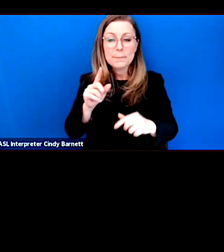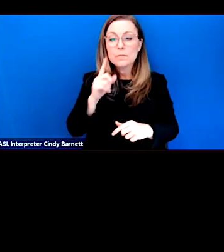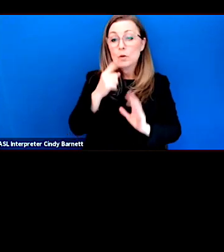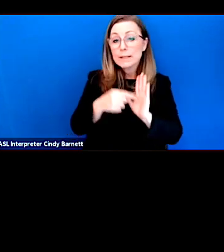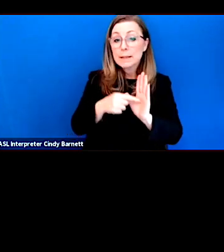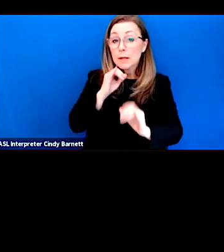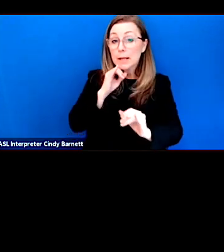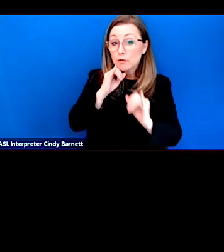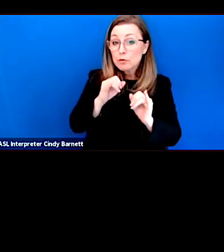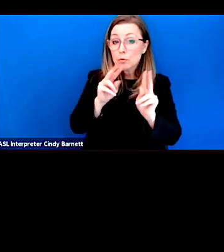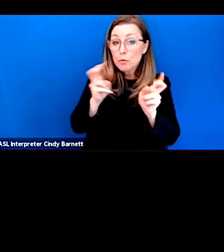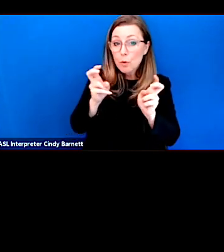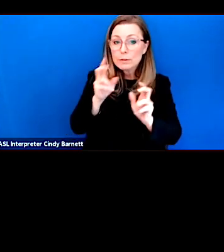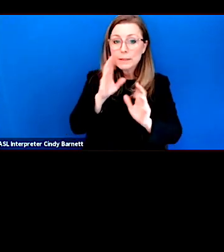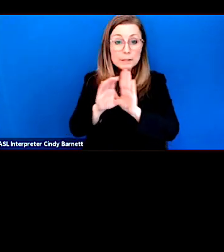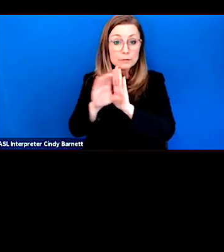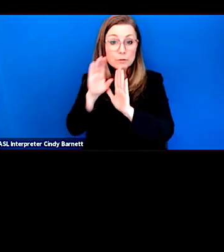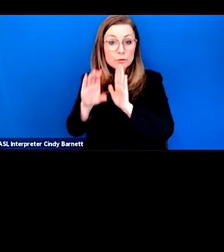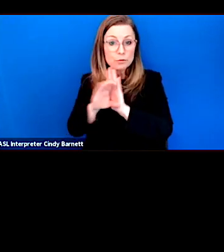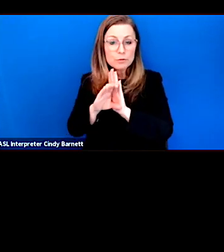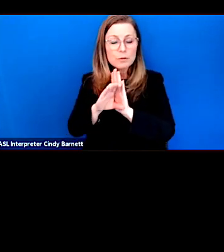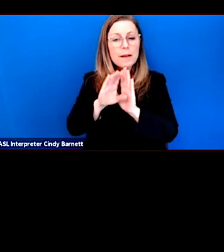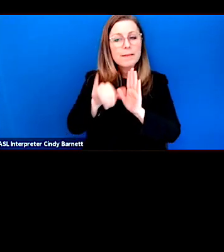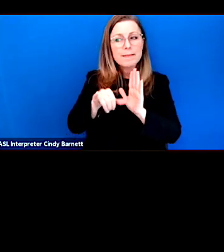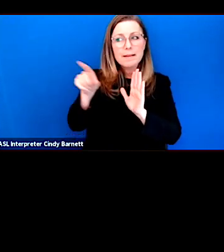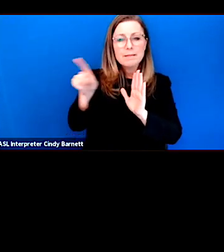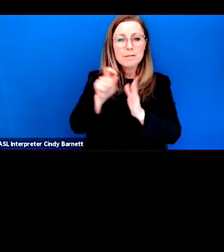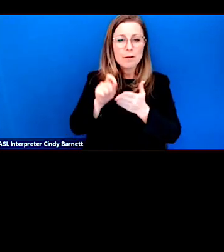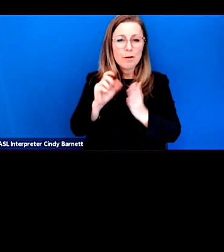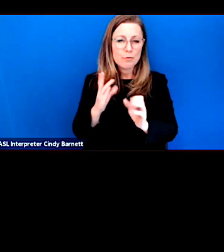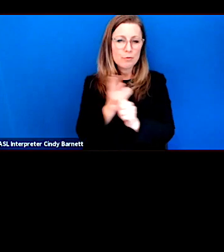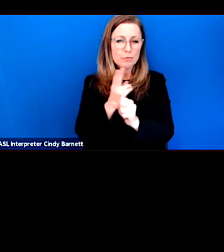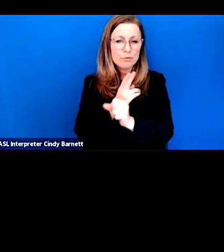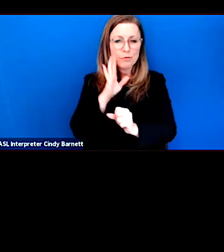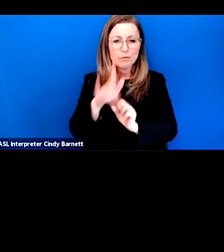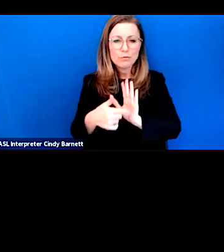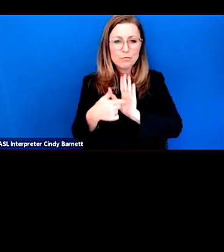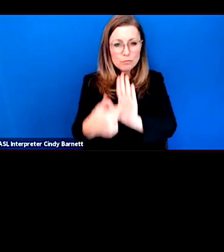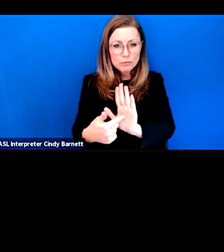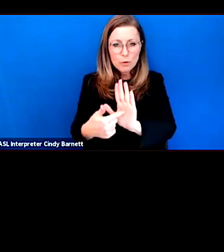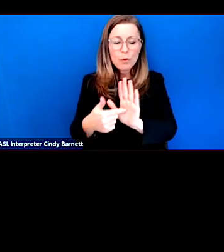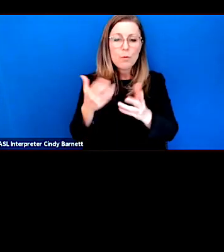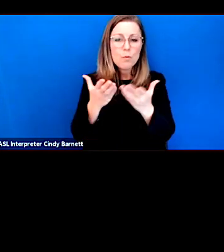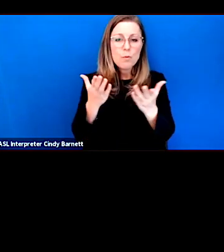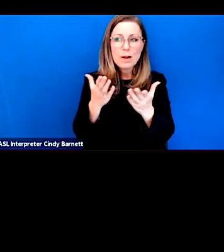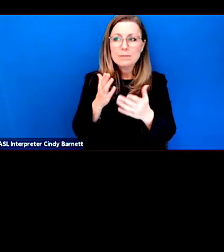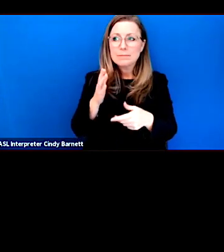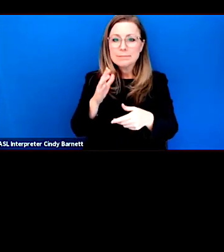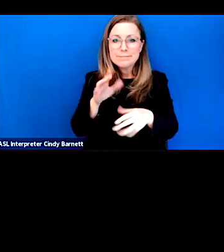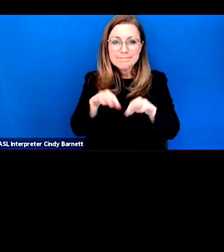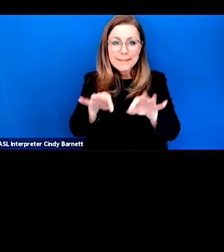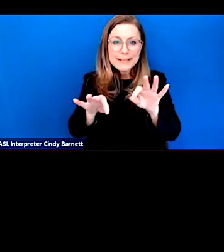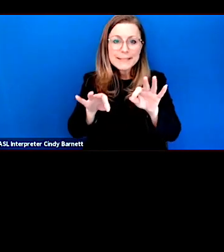recommendations provided by the authors that describe implications of the study's findings for future research, policy, and